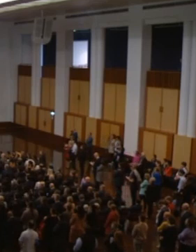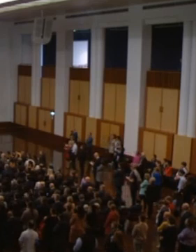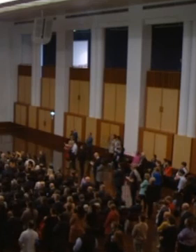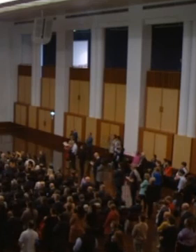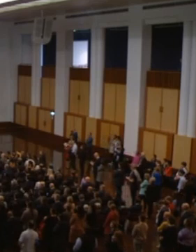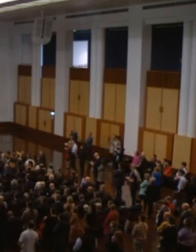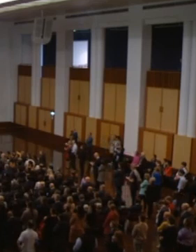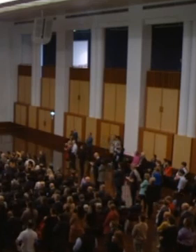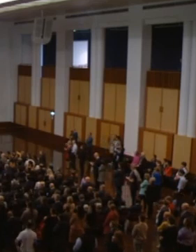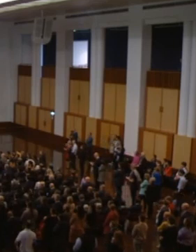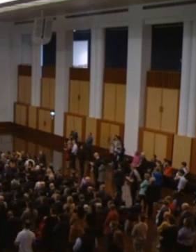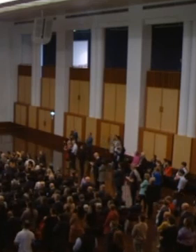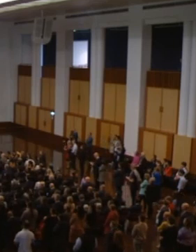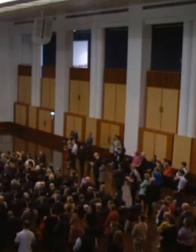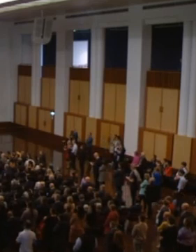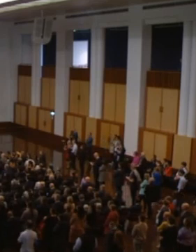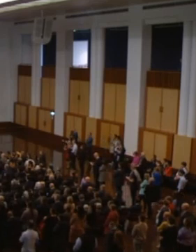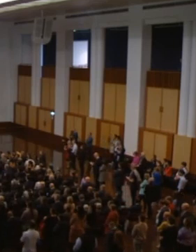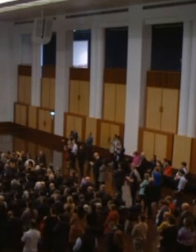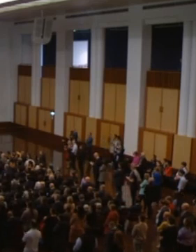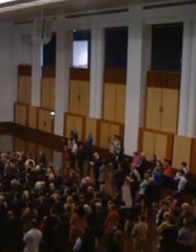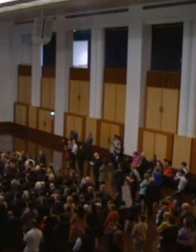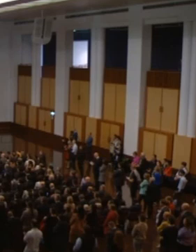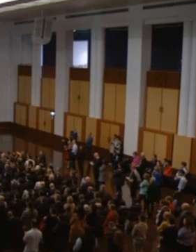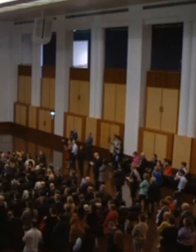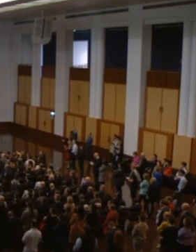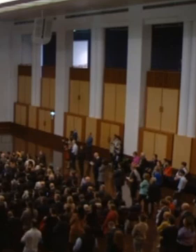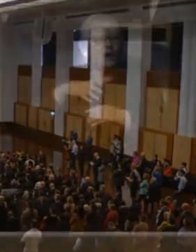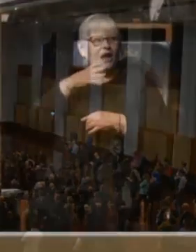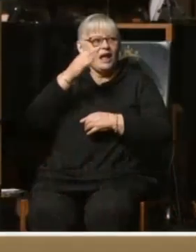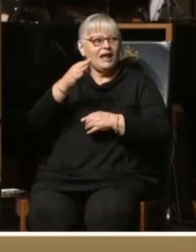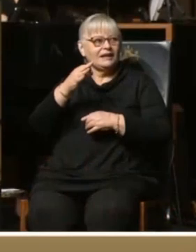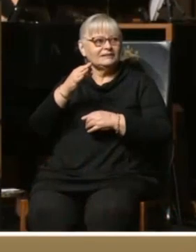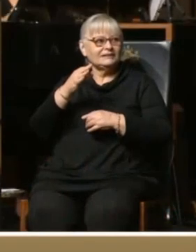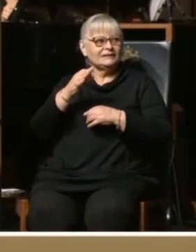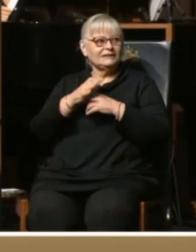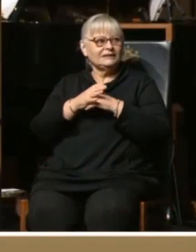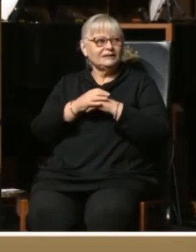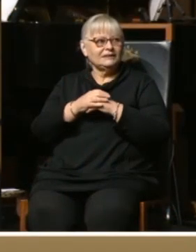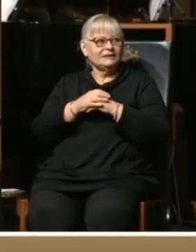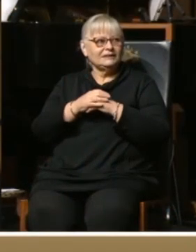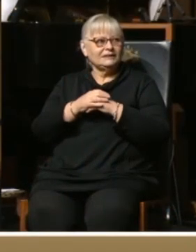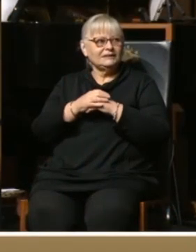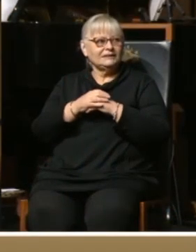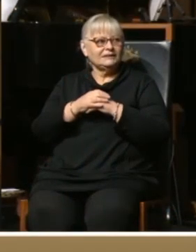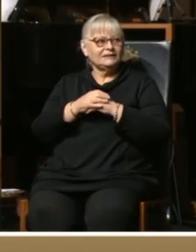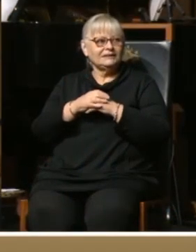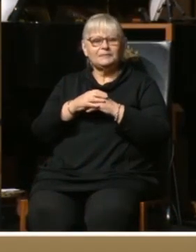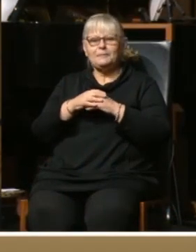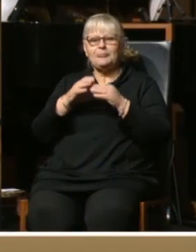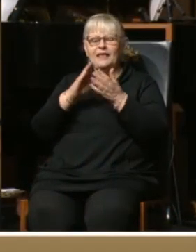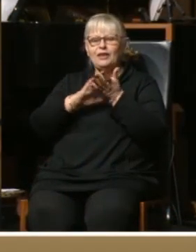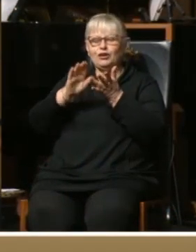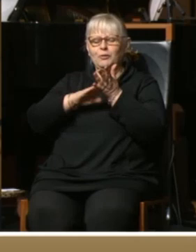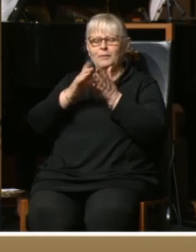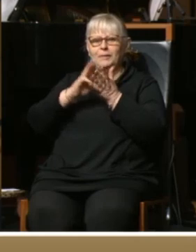Thank you, folks. That was fantastic. I would now like to call to the stage Milton Dick, MP, the Speaker of the